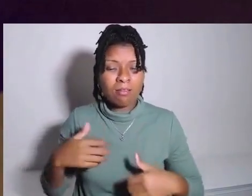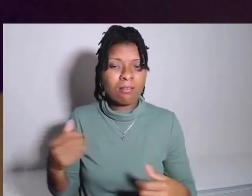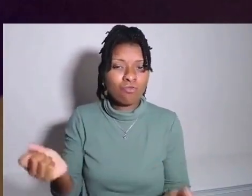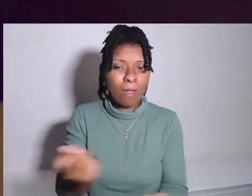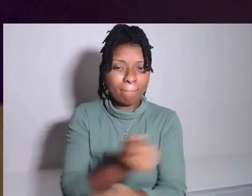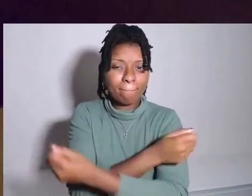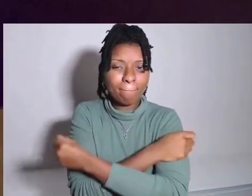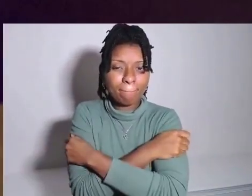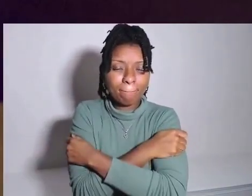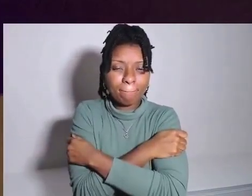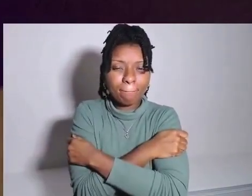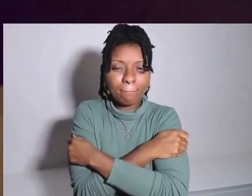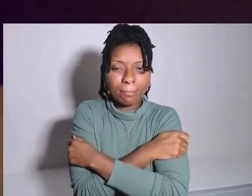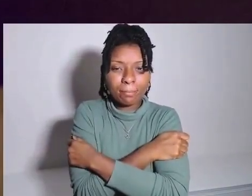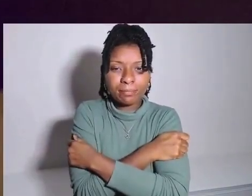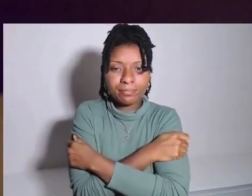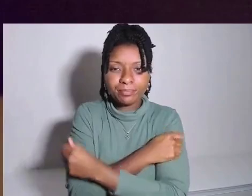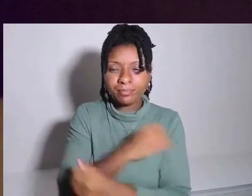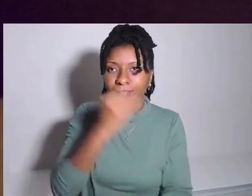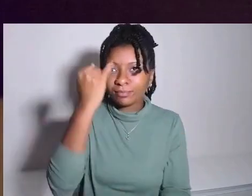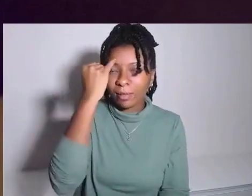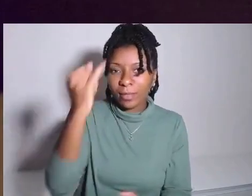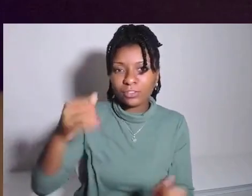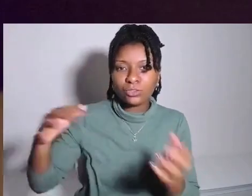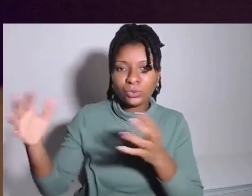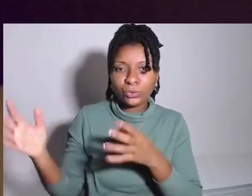by the wind on your skin,